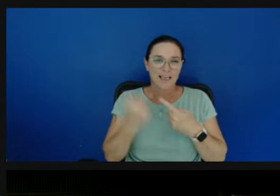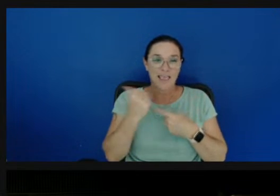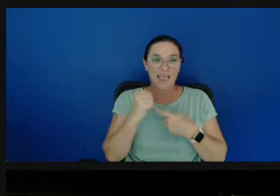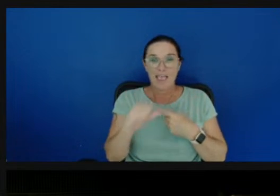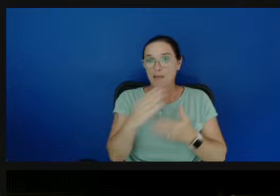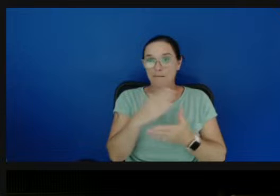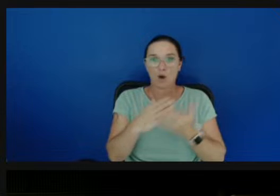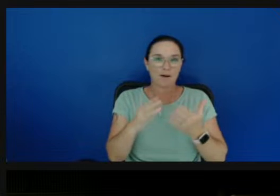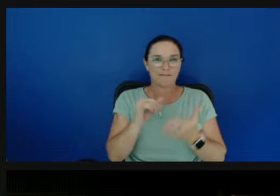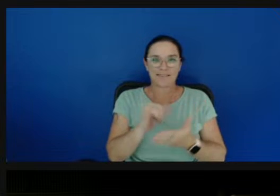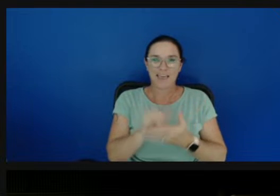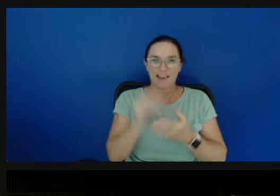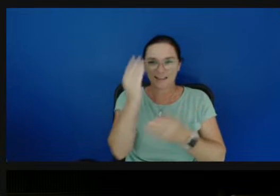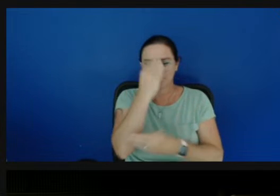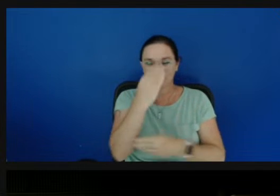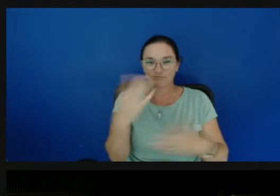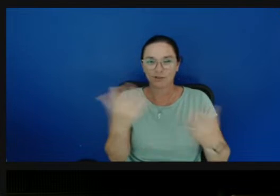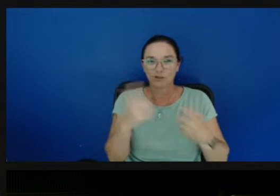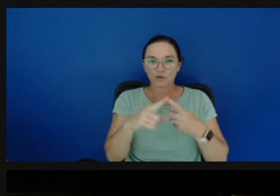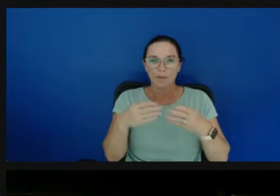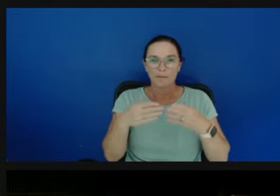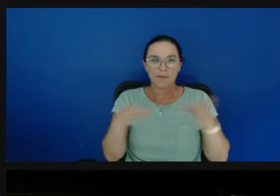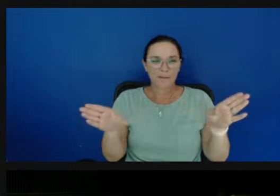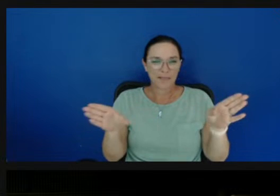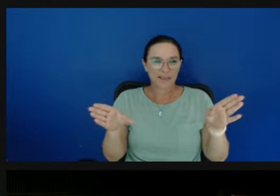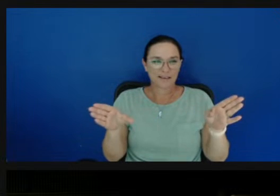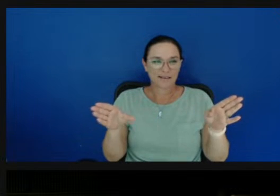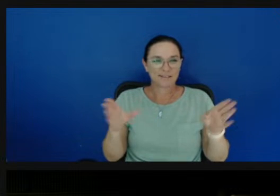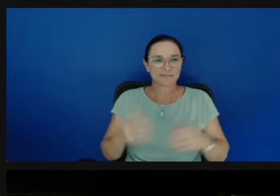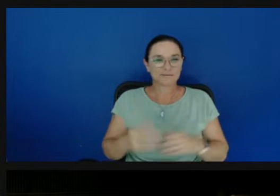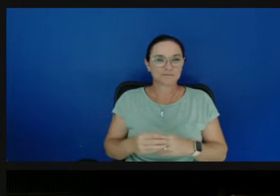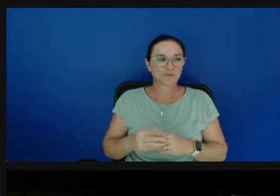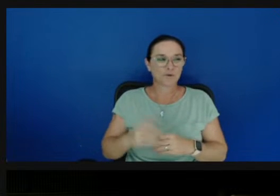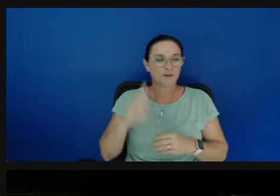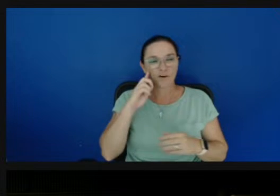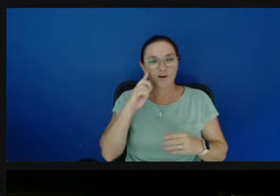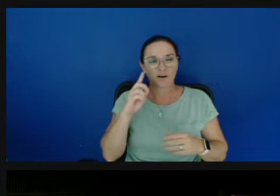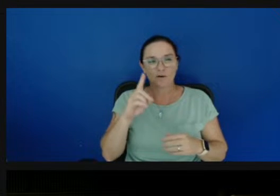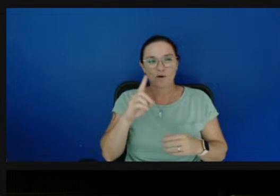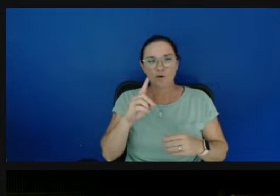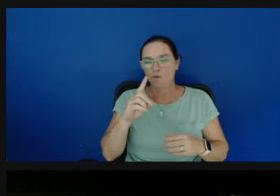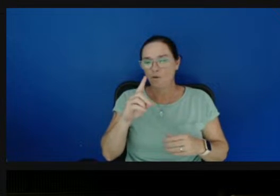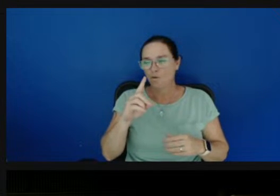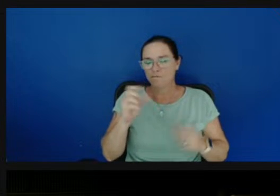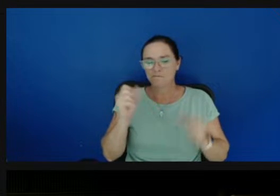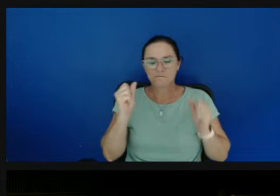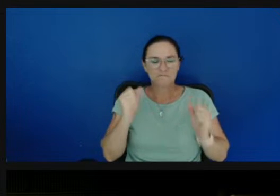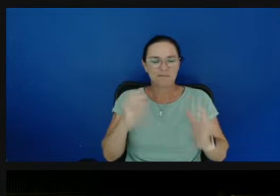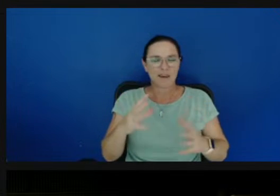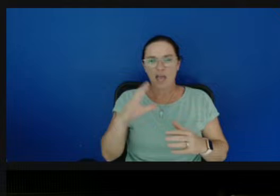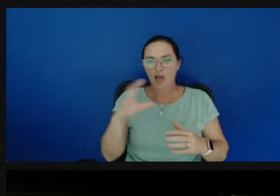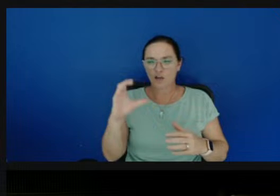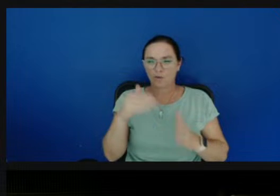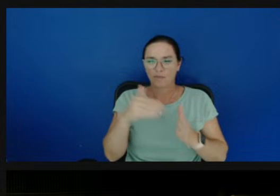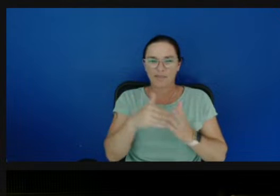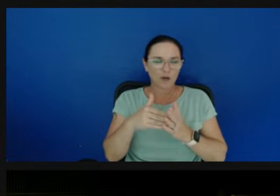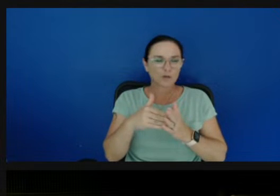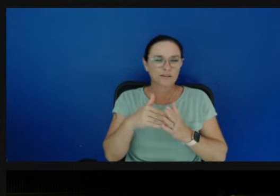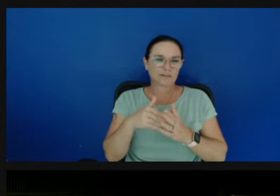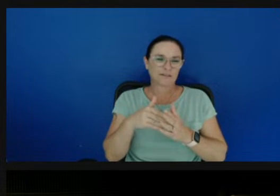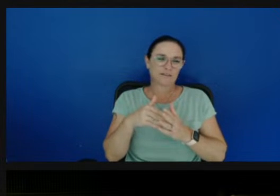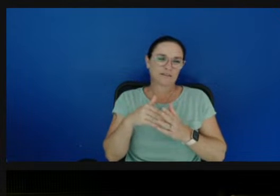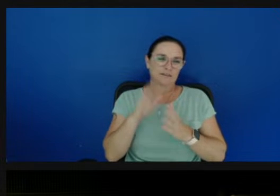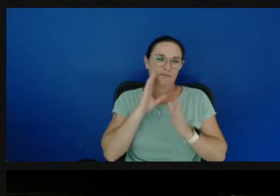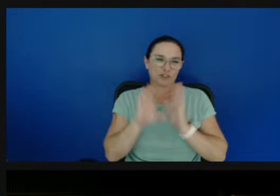is released out to the public. We've released like hundreds of thousands of photographs. And we might have thousands, we don't have